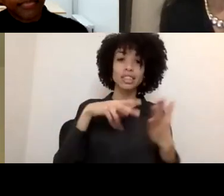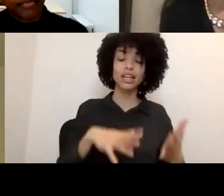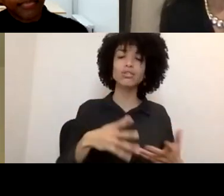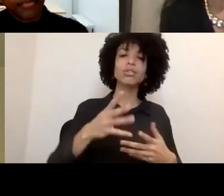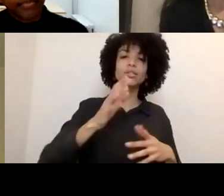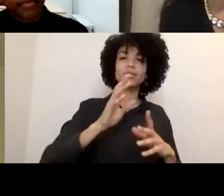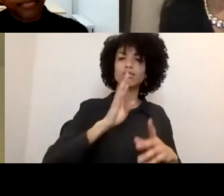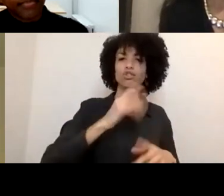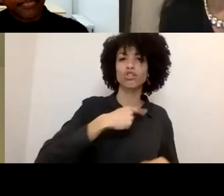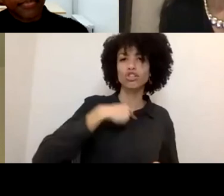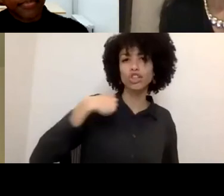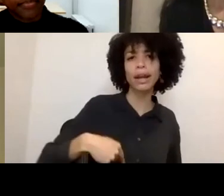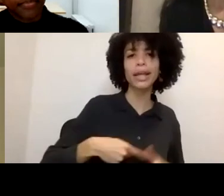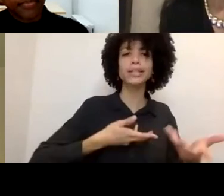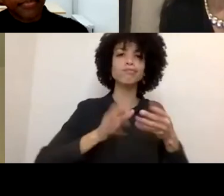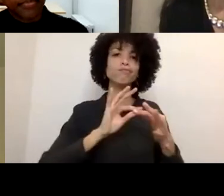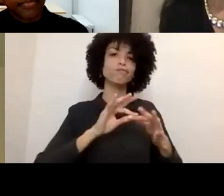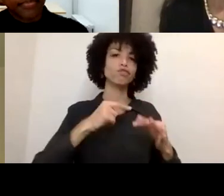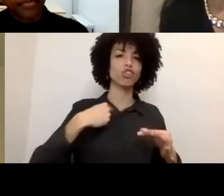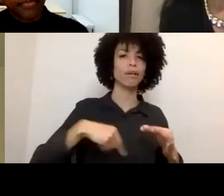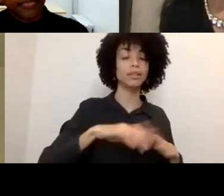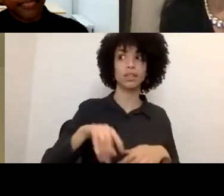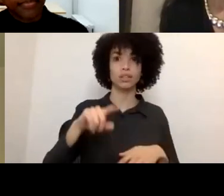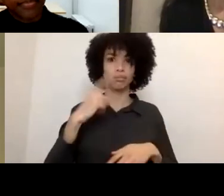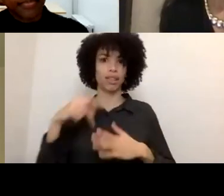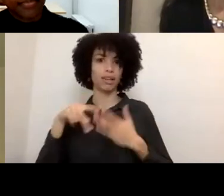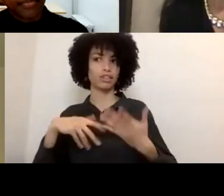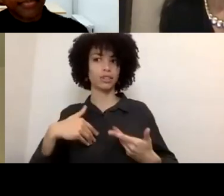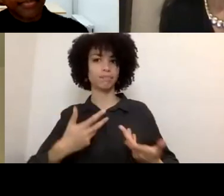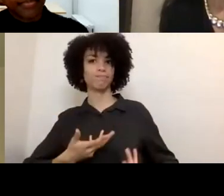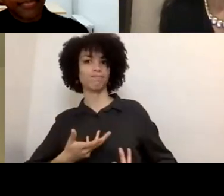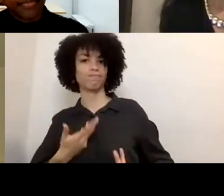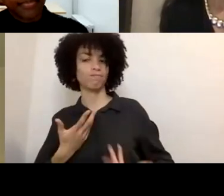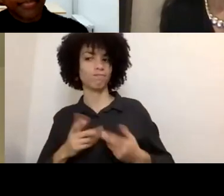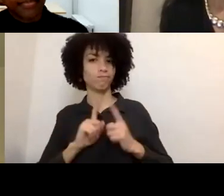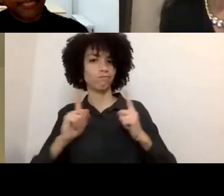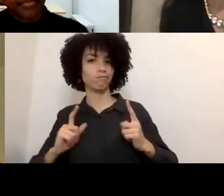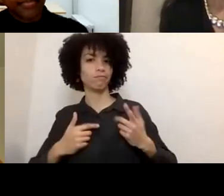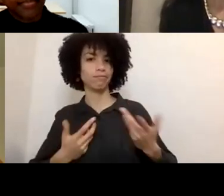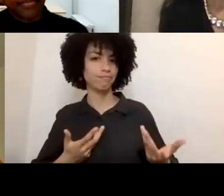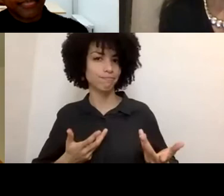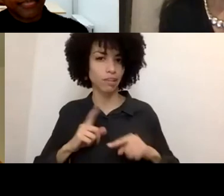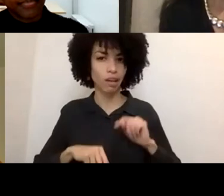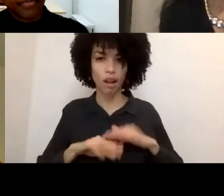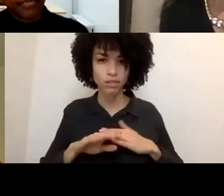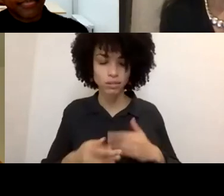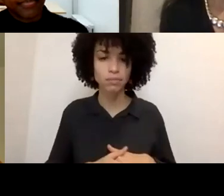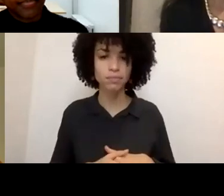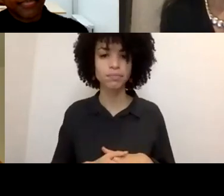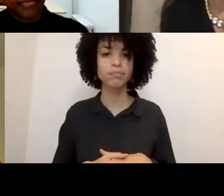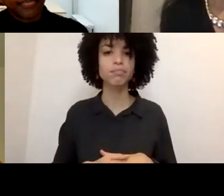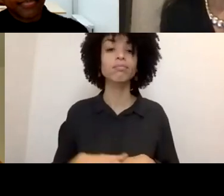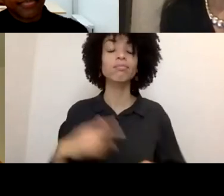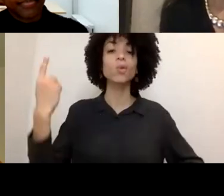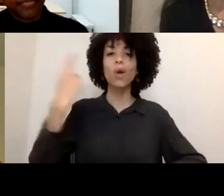they would talk to each other in Chinese, and the black dancers will be, on the side and so forth. And one day, the